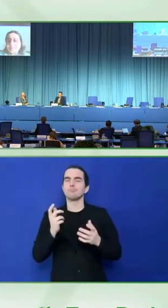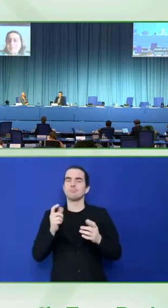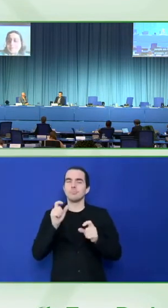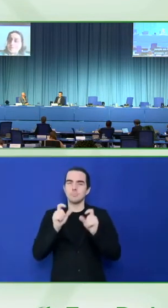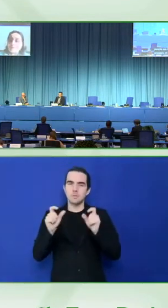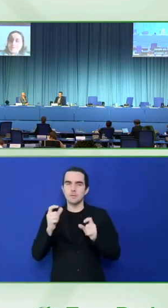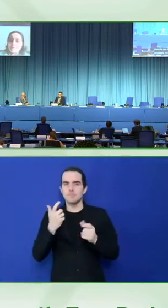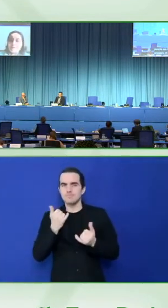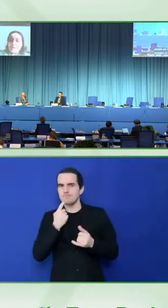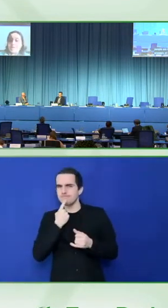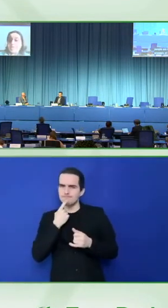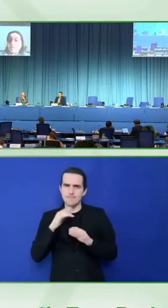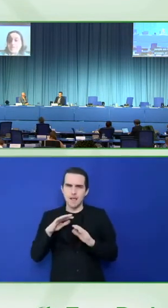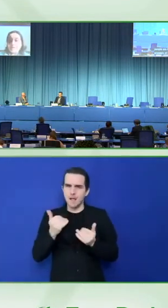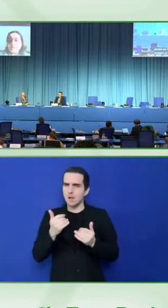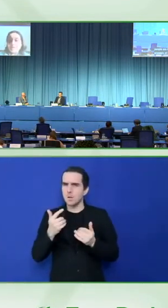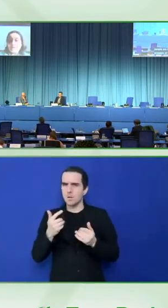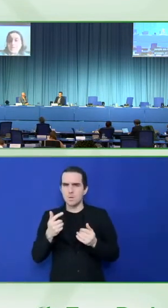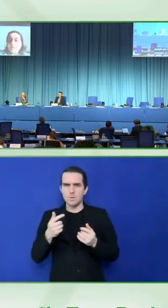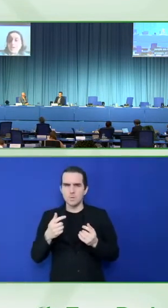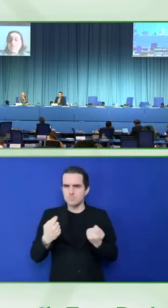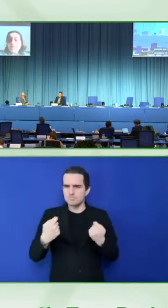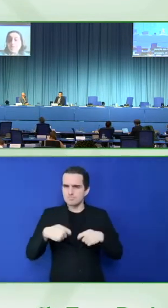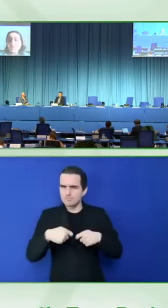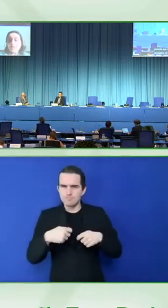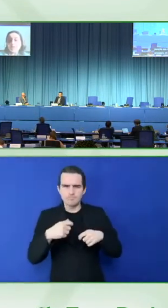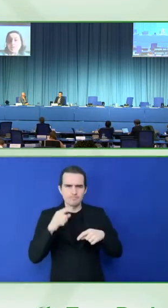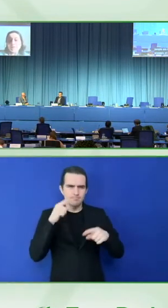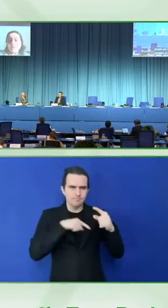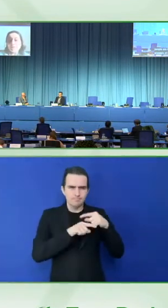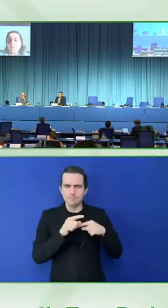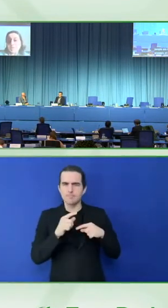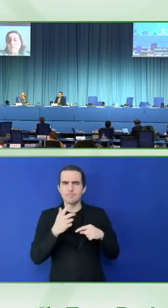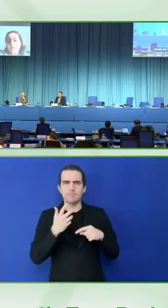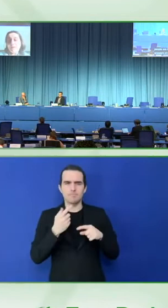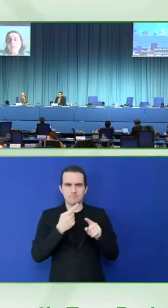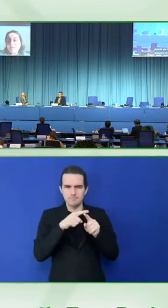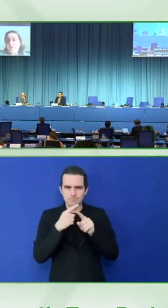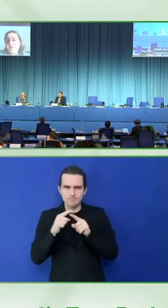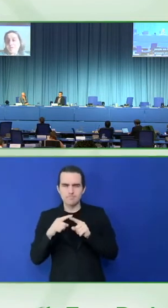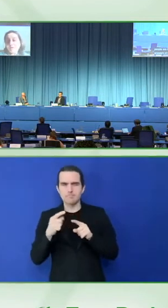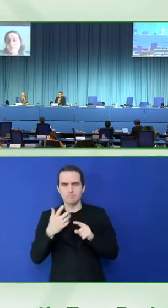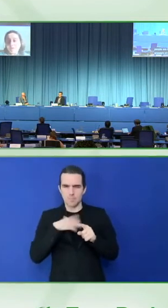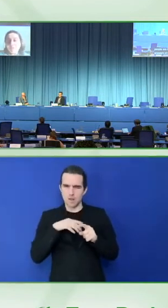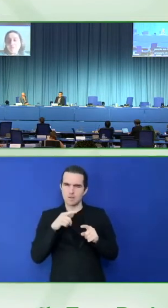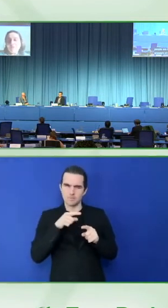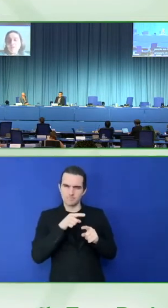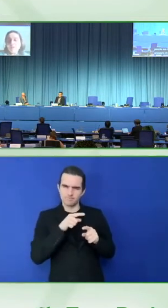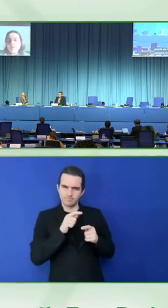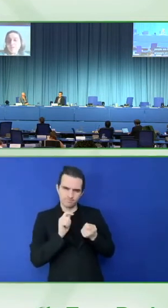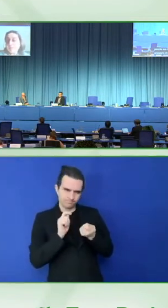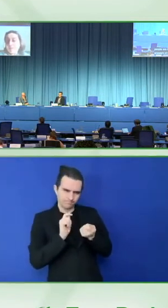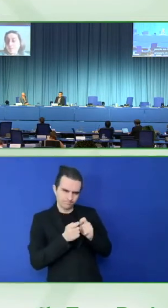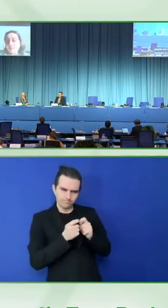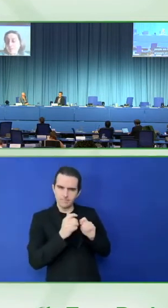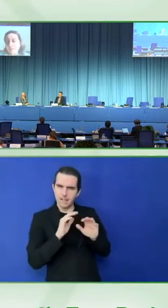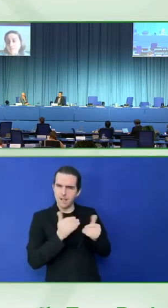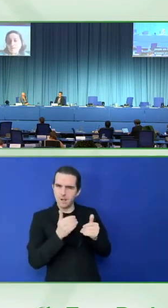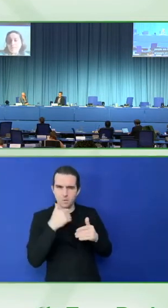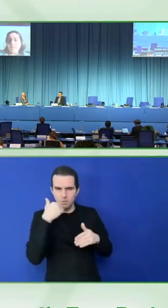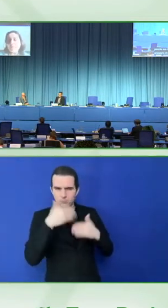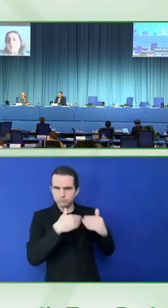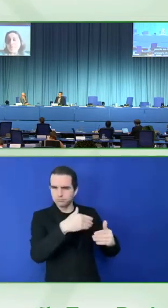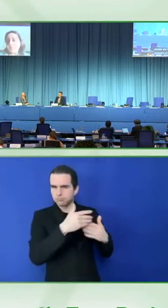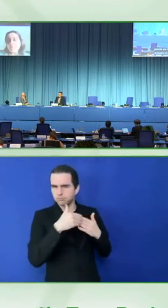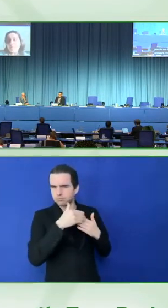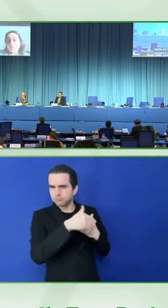cities at the base of it are where everybody comes to contribute. And therefore, if you make the barriers to contribution lower, it will help